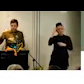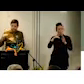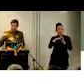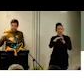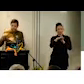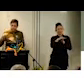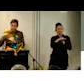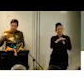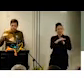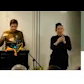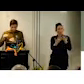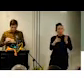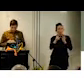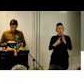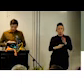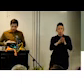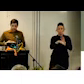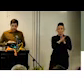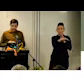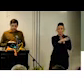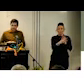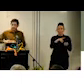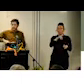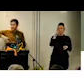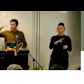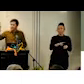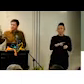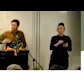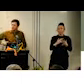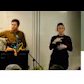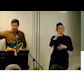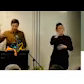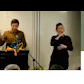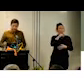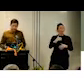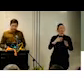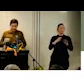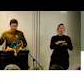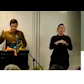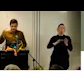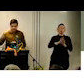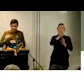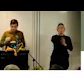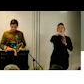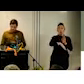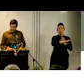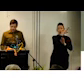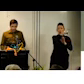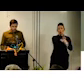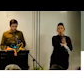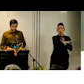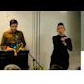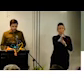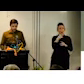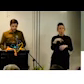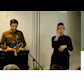amplitude decreases. So when we're younger, we have these nice, big, slow amplitude waves. And as we get older, the amplitude